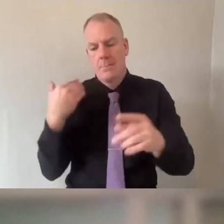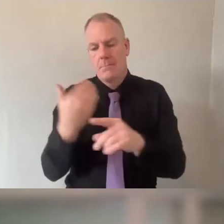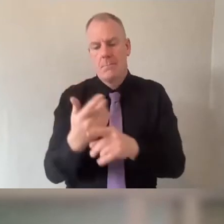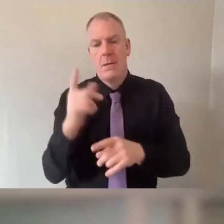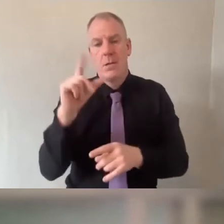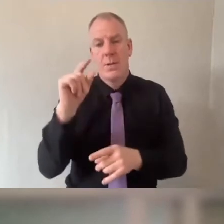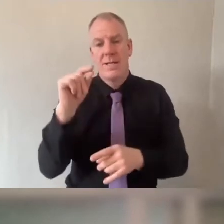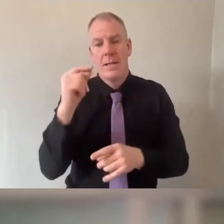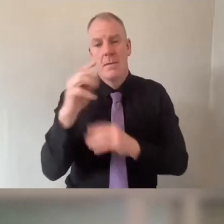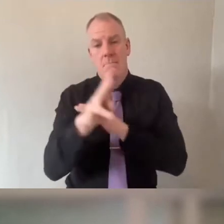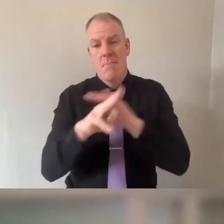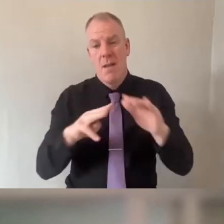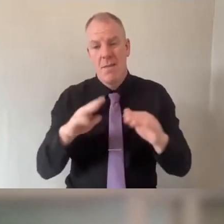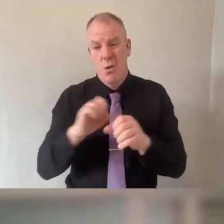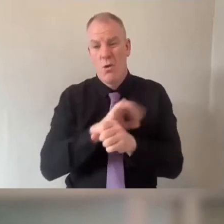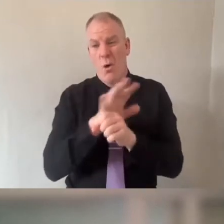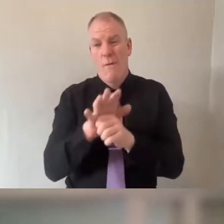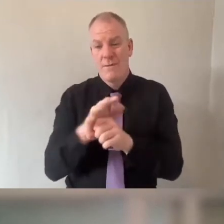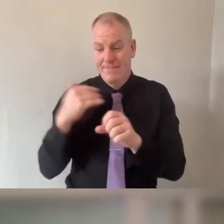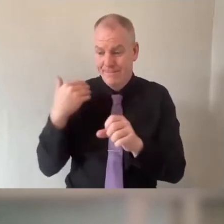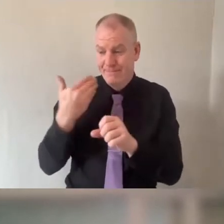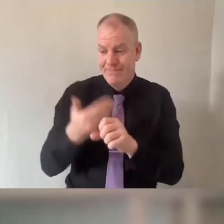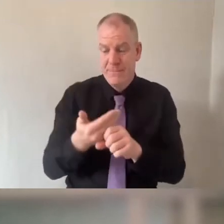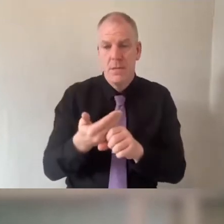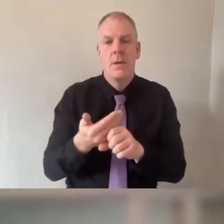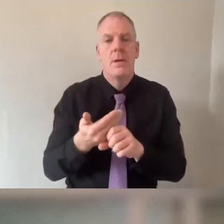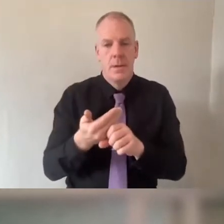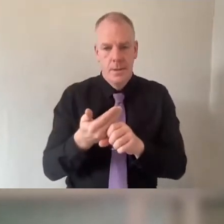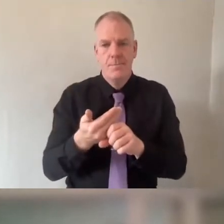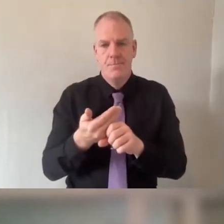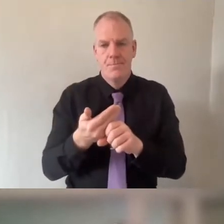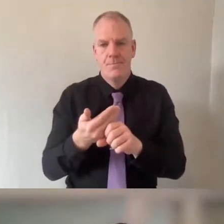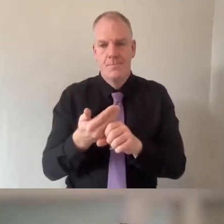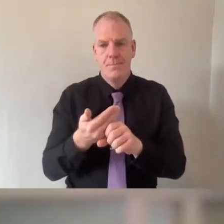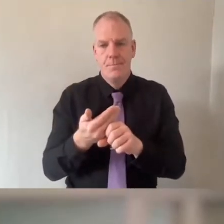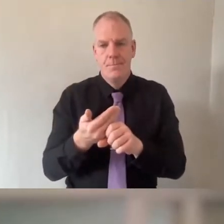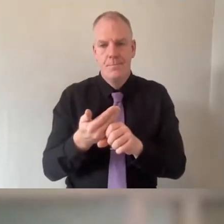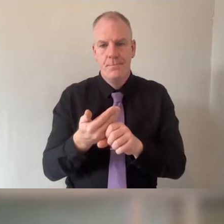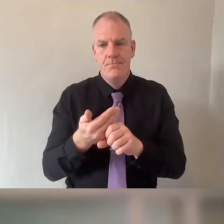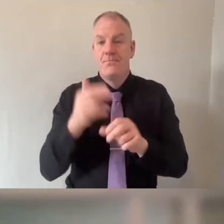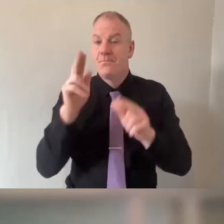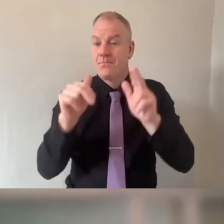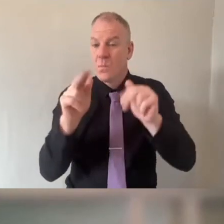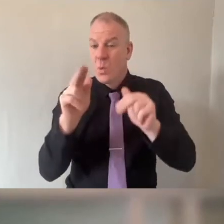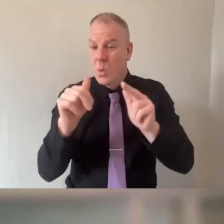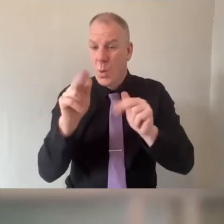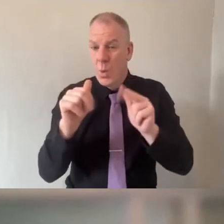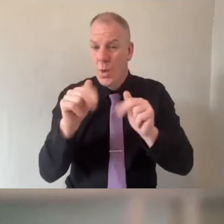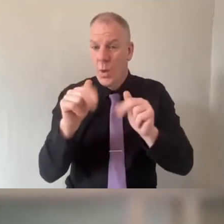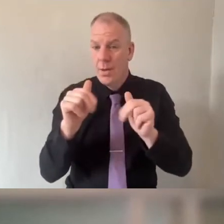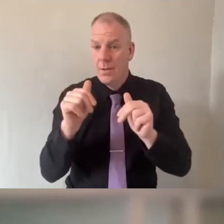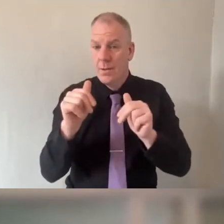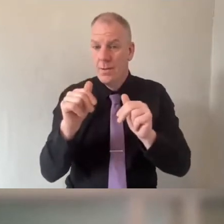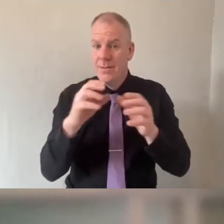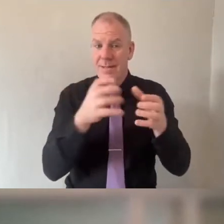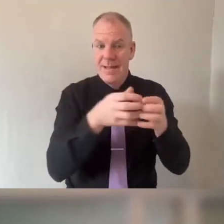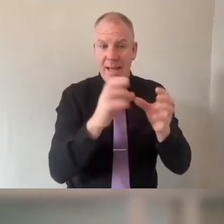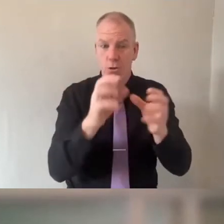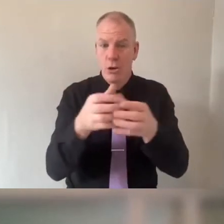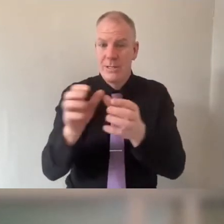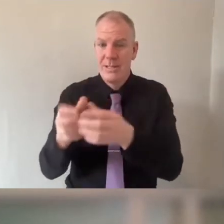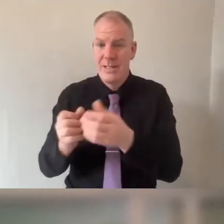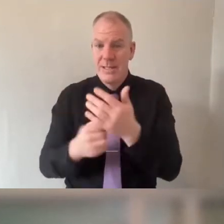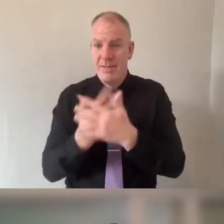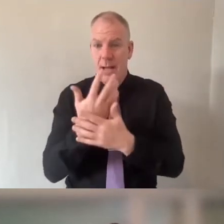20 months or so is that we've seen some new emerging sectors. We've seen some